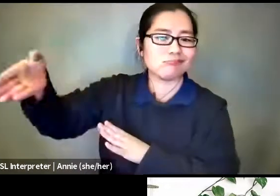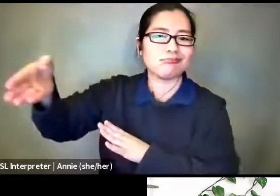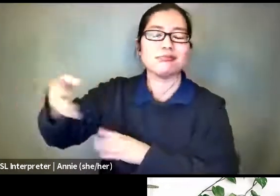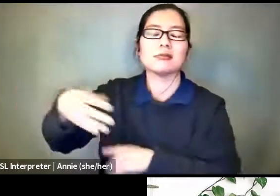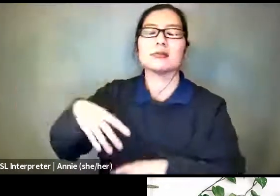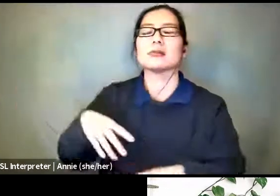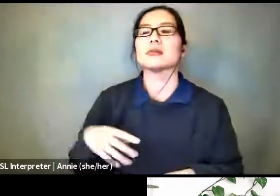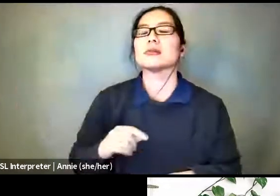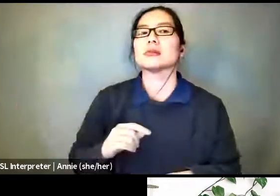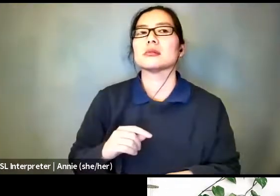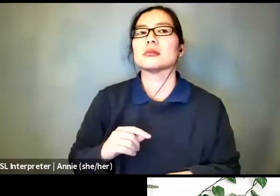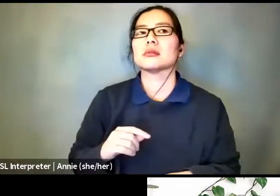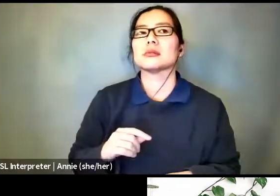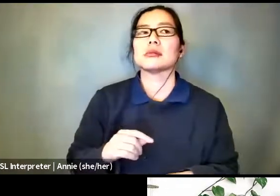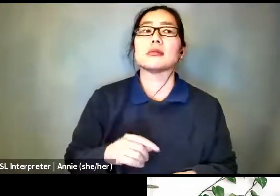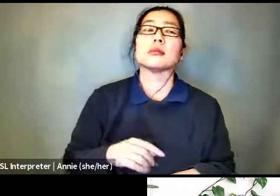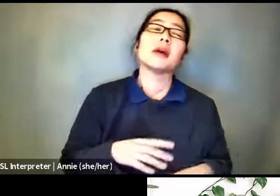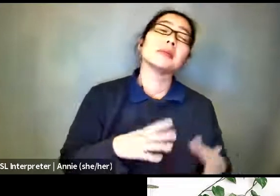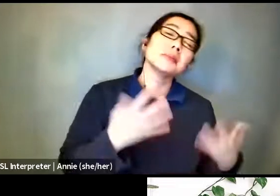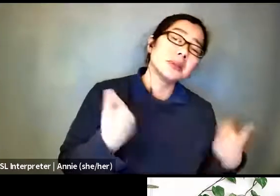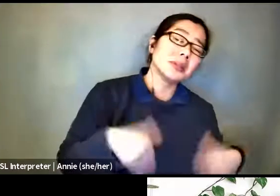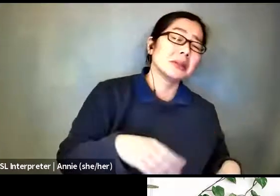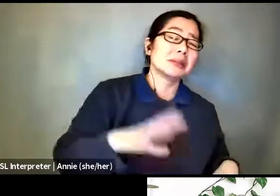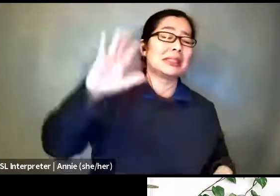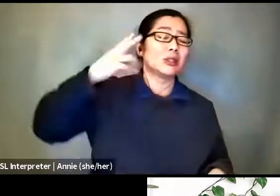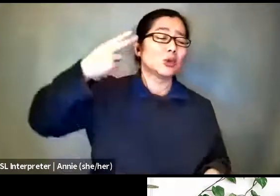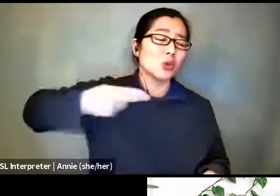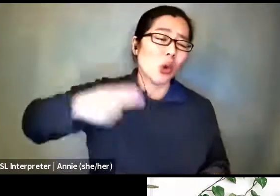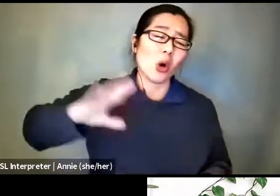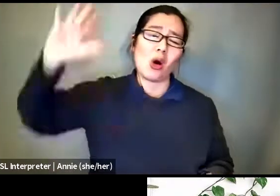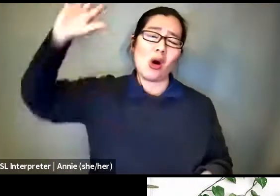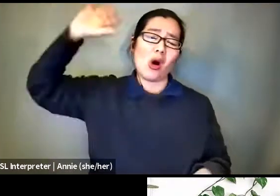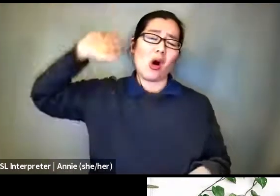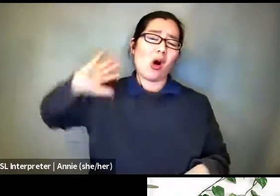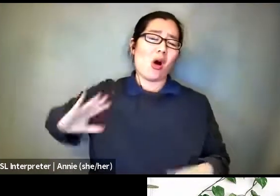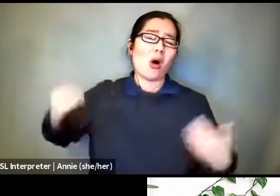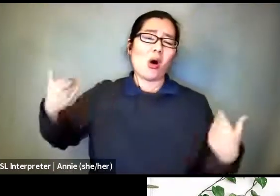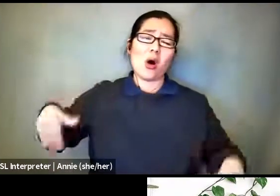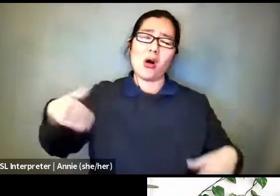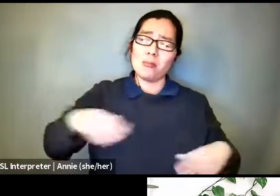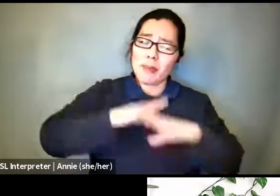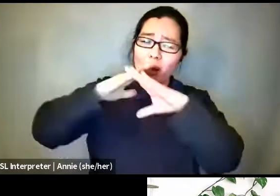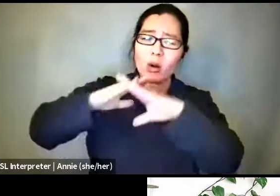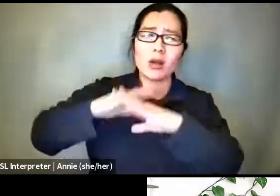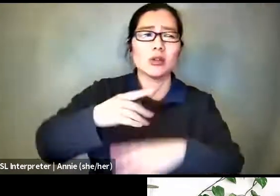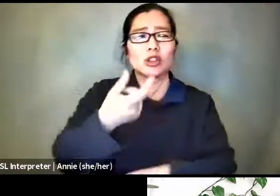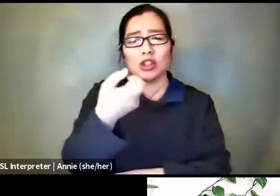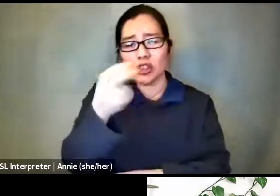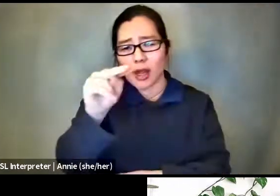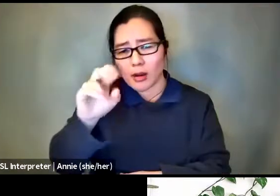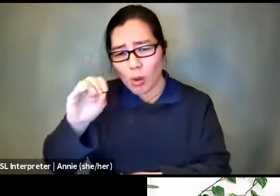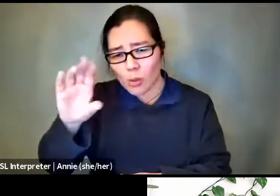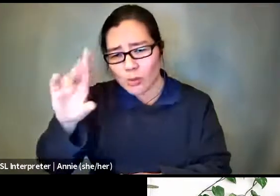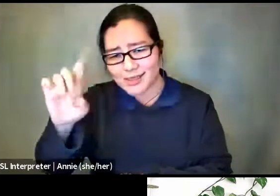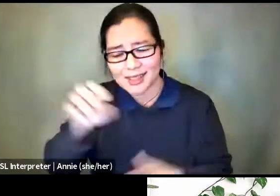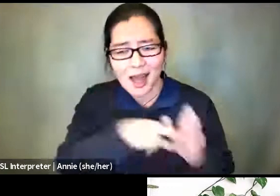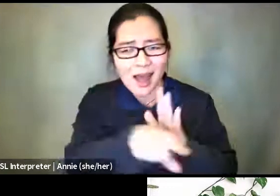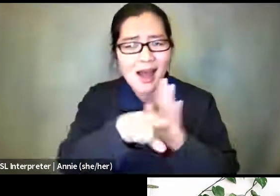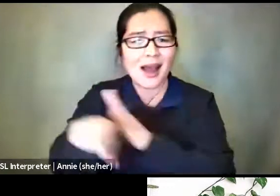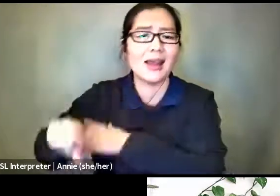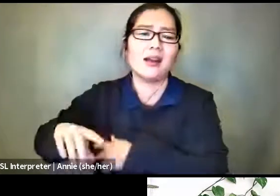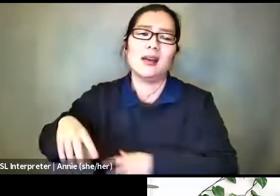big deep barriers around genocide and colonization, and also and on top of that,